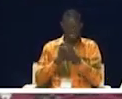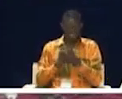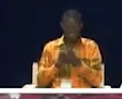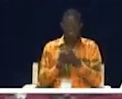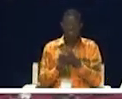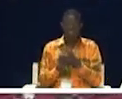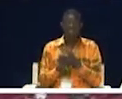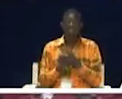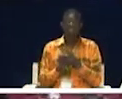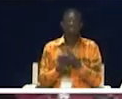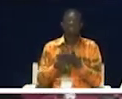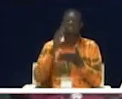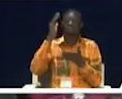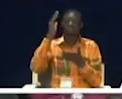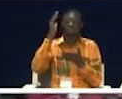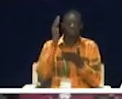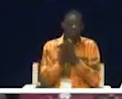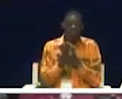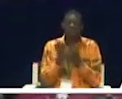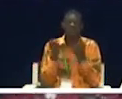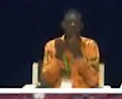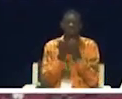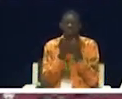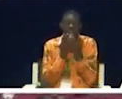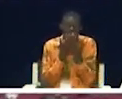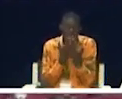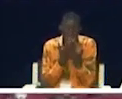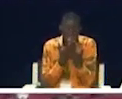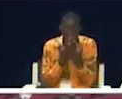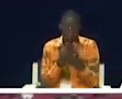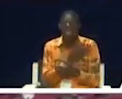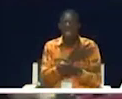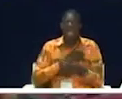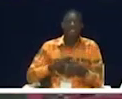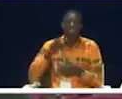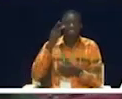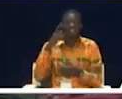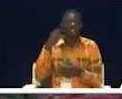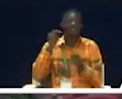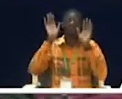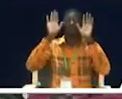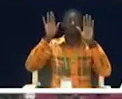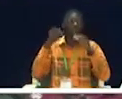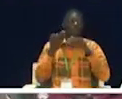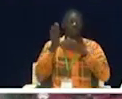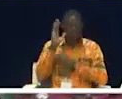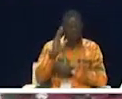Stop fighting. Wait. Wait and see the wonders of God.